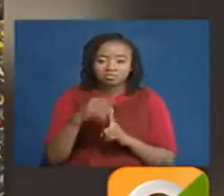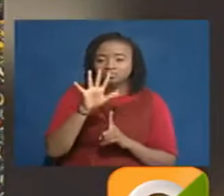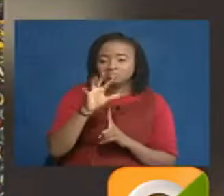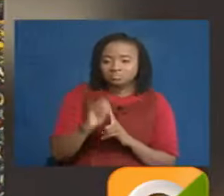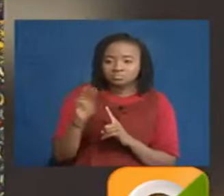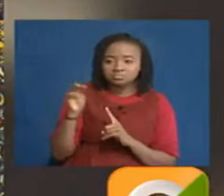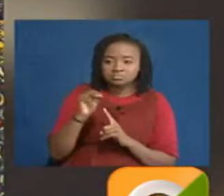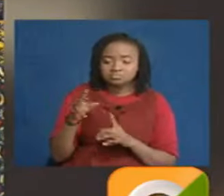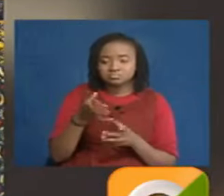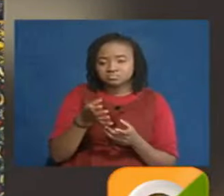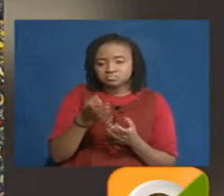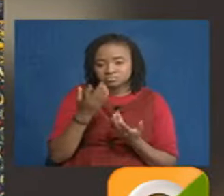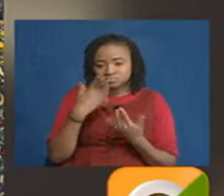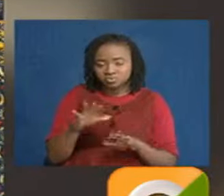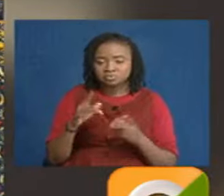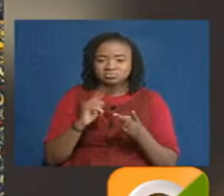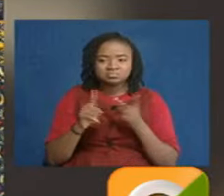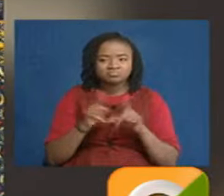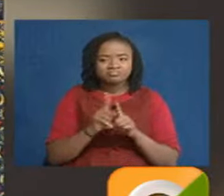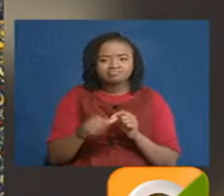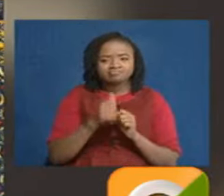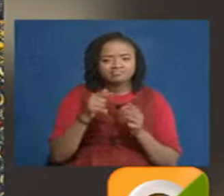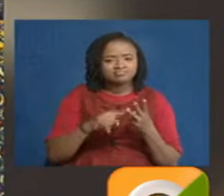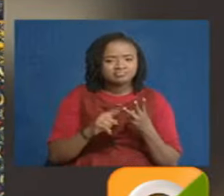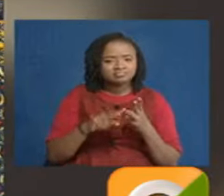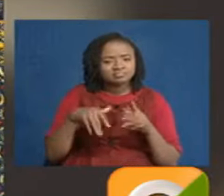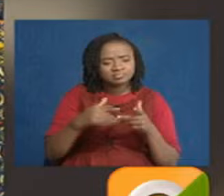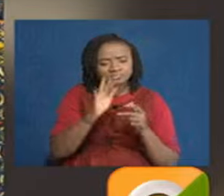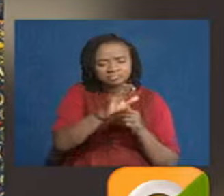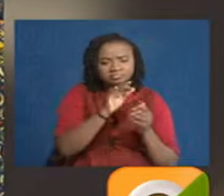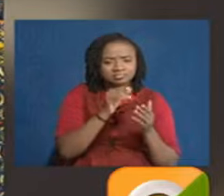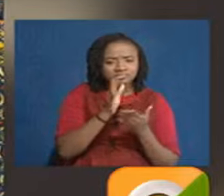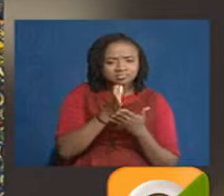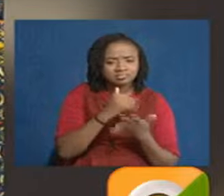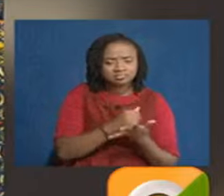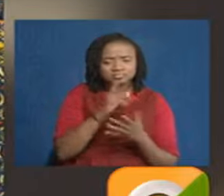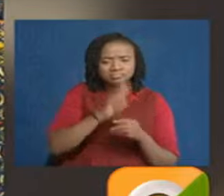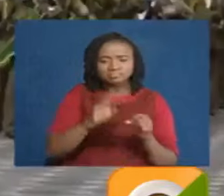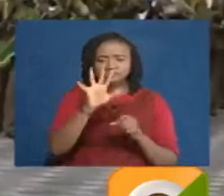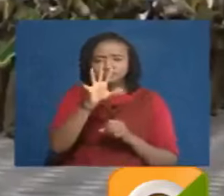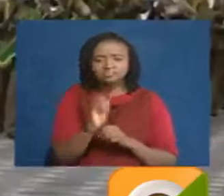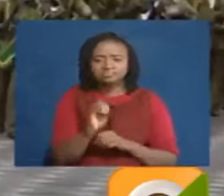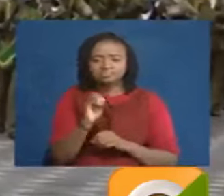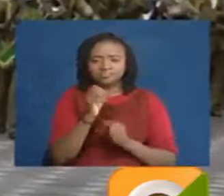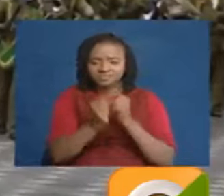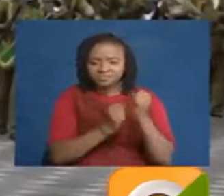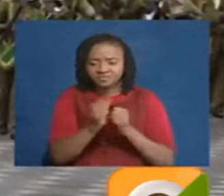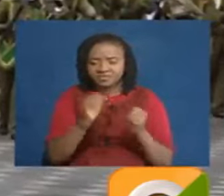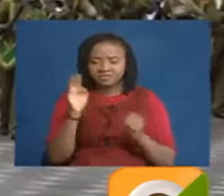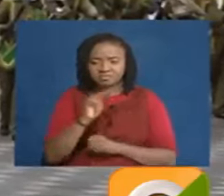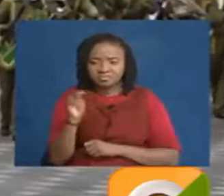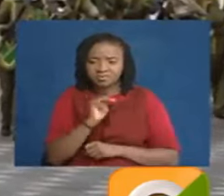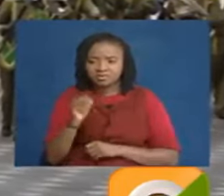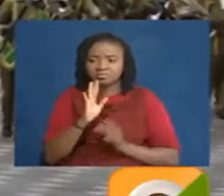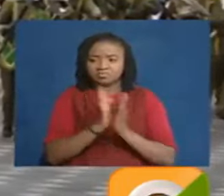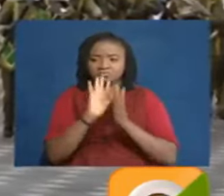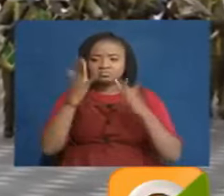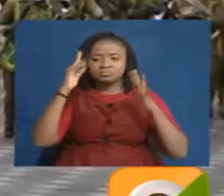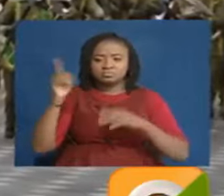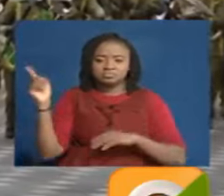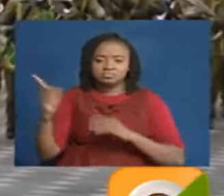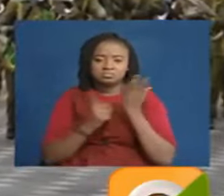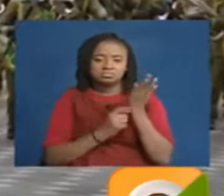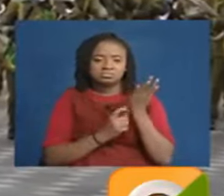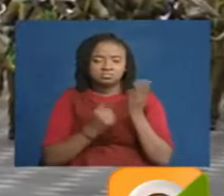There were also concerns on how the State Department blew away 55 million shillings to host the Kiswahili Day celebration, which